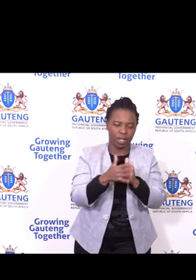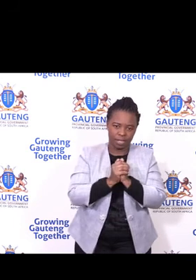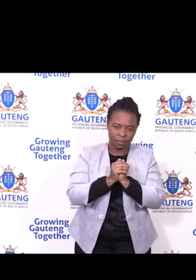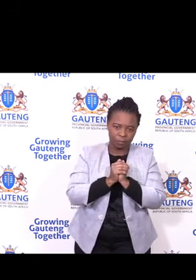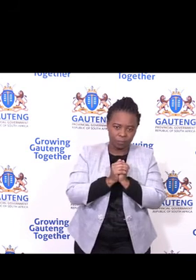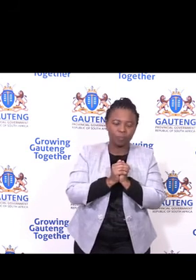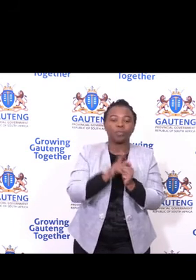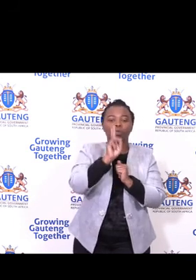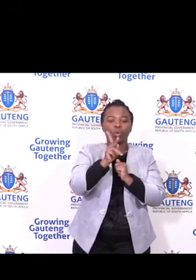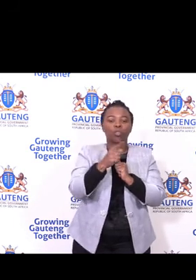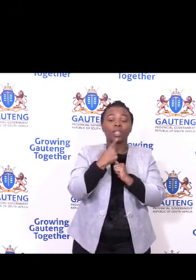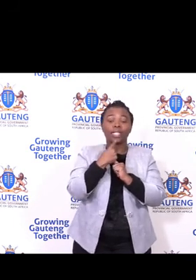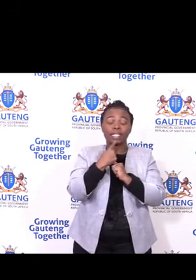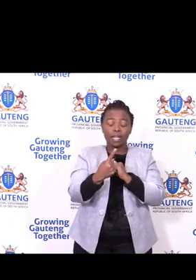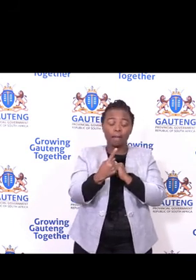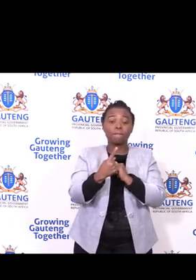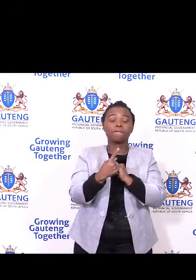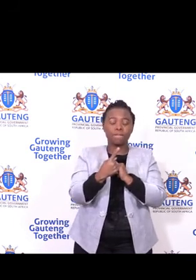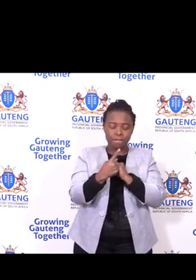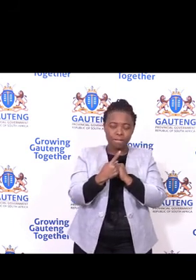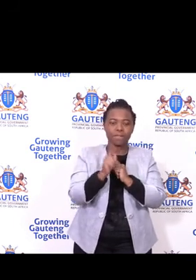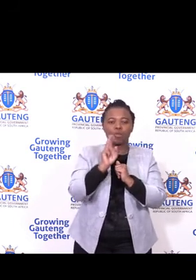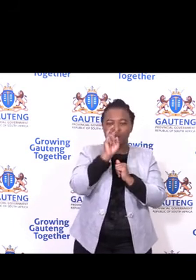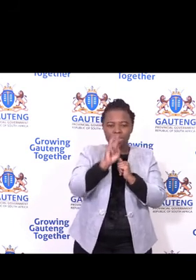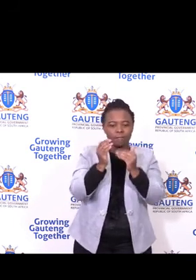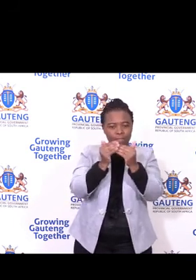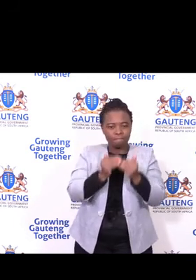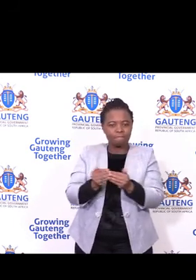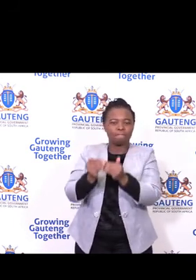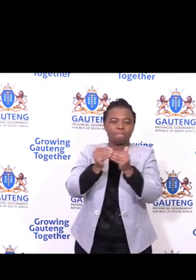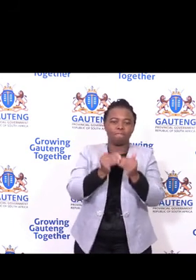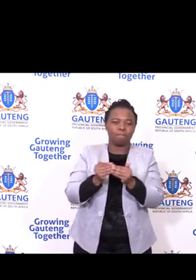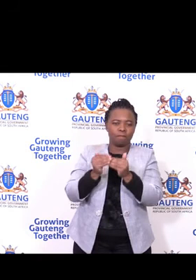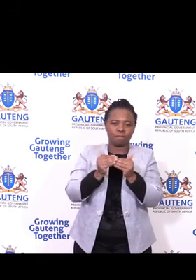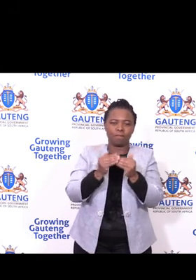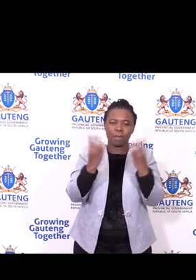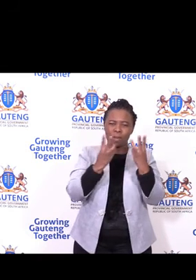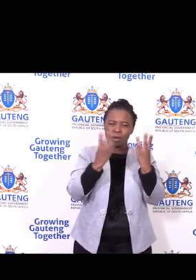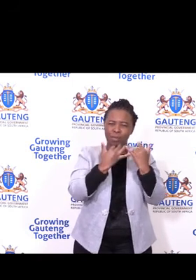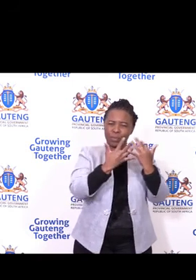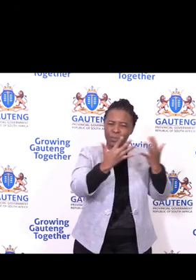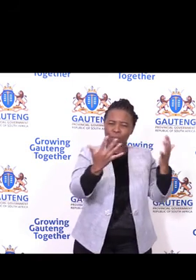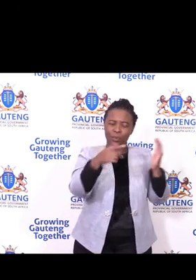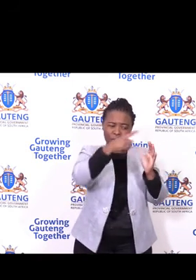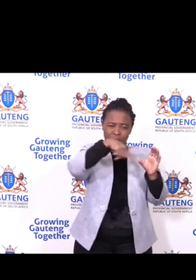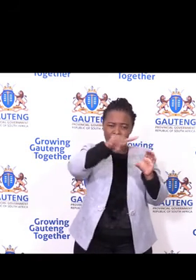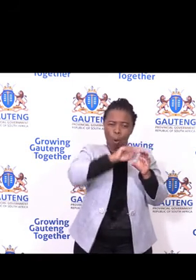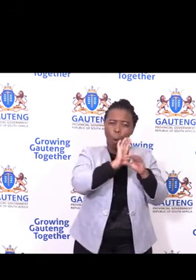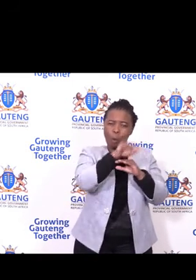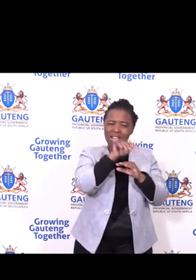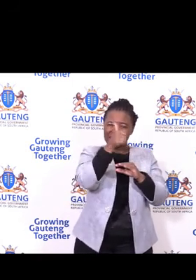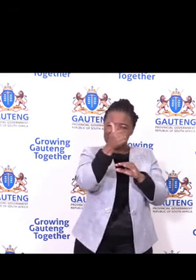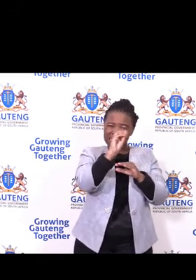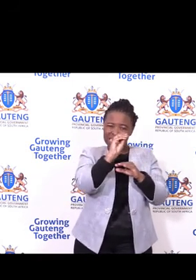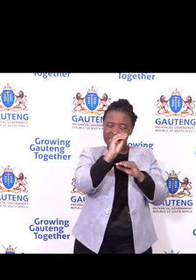also say that we need to take care of those part of our population who are over the age of 60 and above, and those